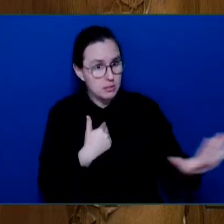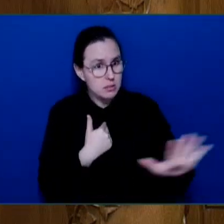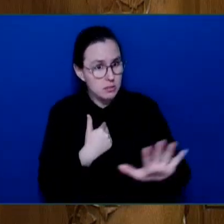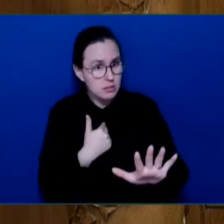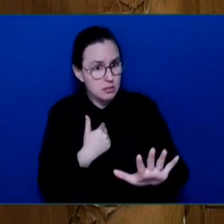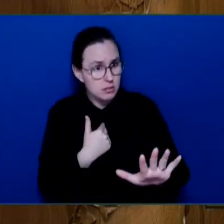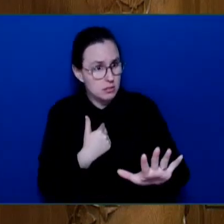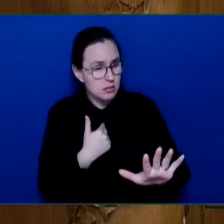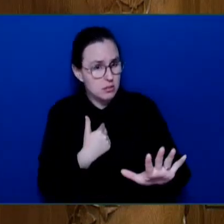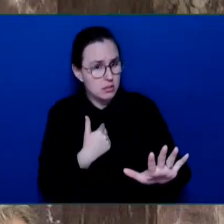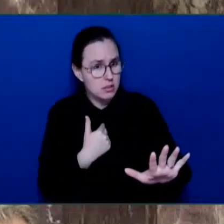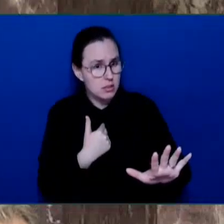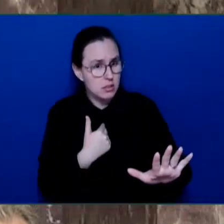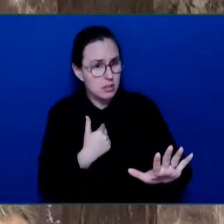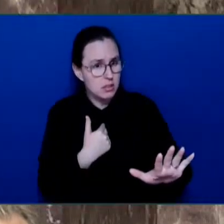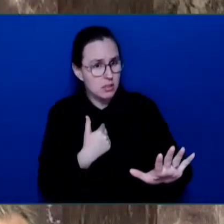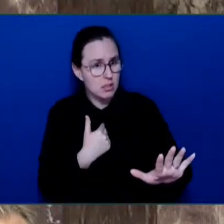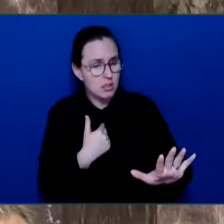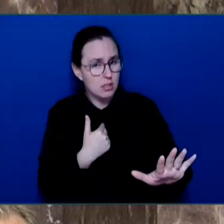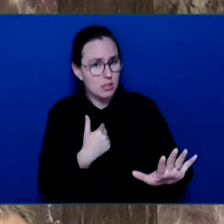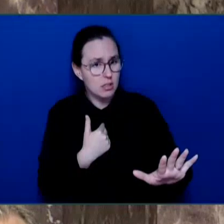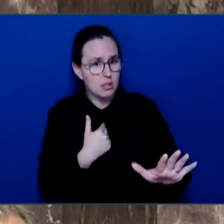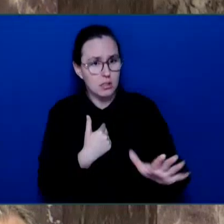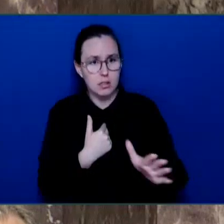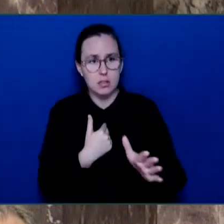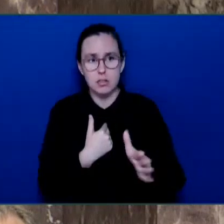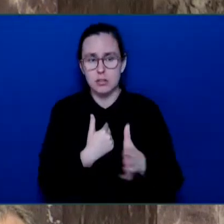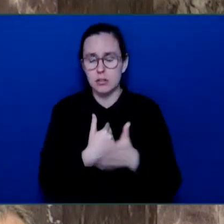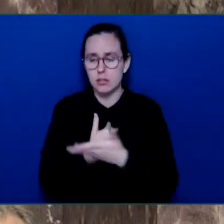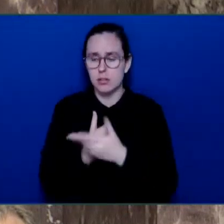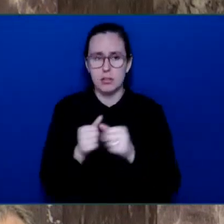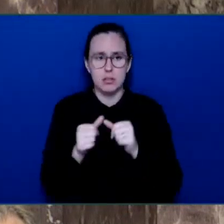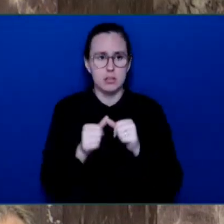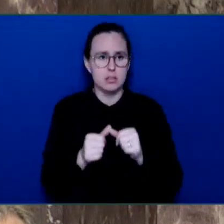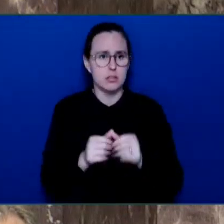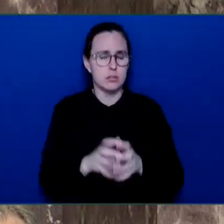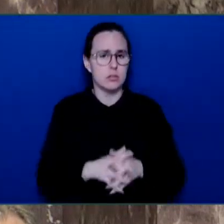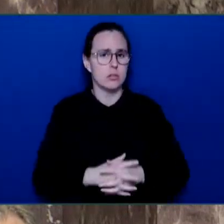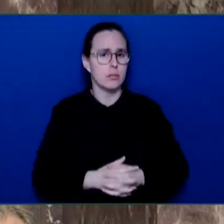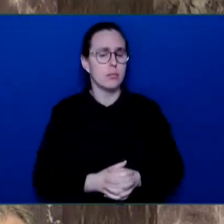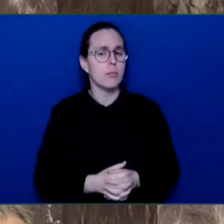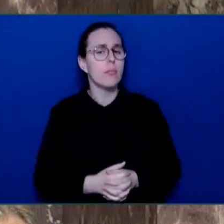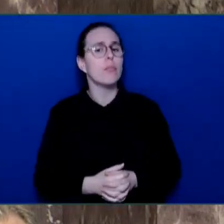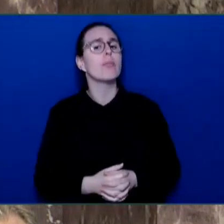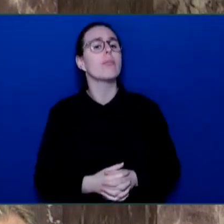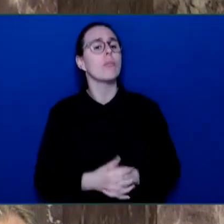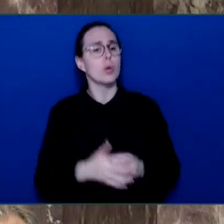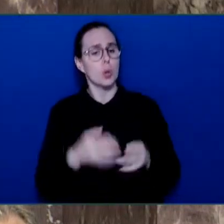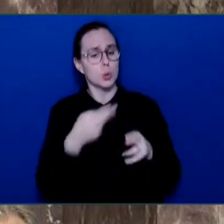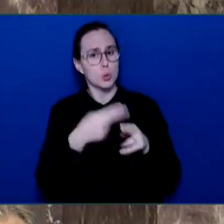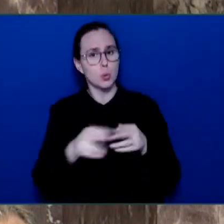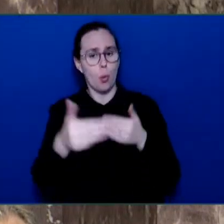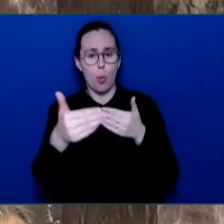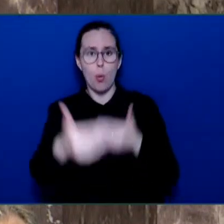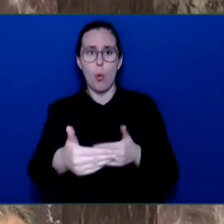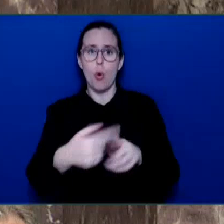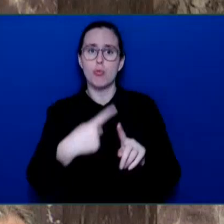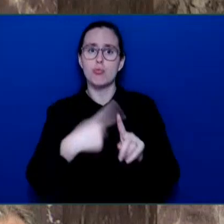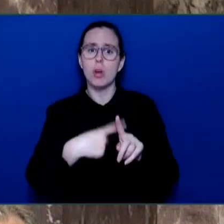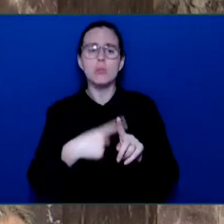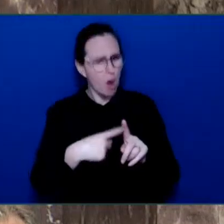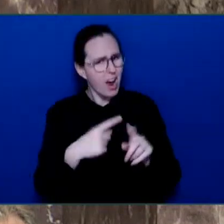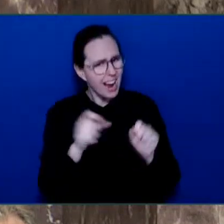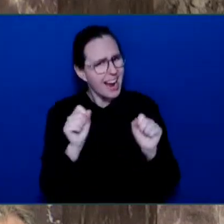please continue. Honourable Speaker, short-term rentals will continue to be available for people in British Columbia. What we have done is struck a balance. We've said those who